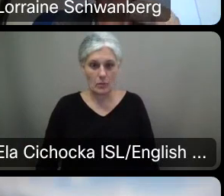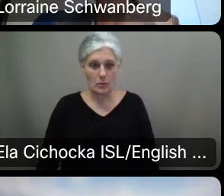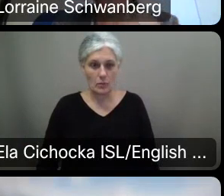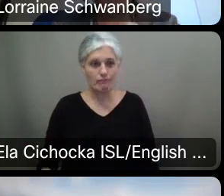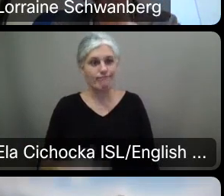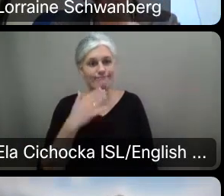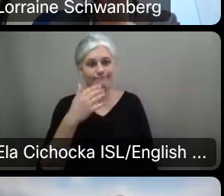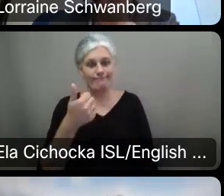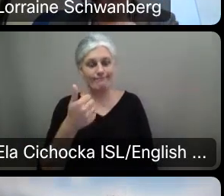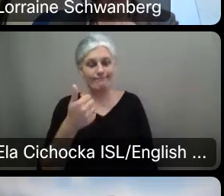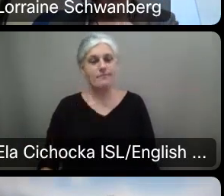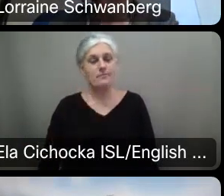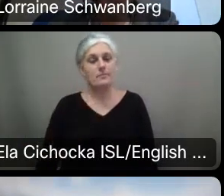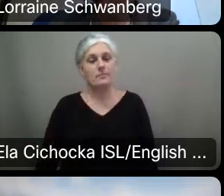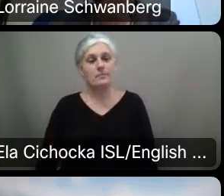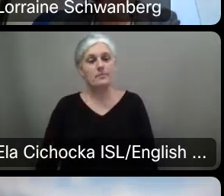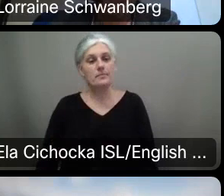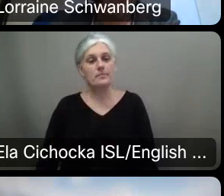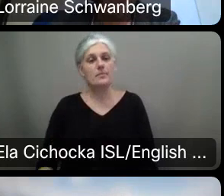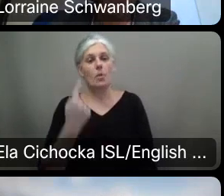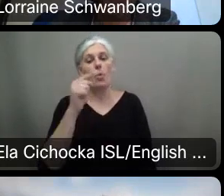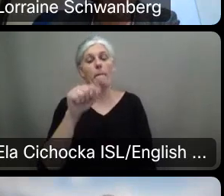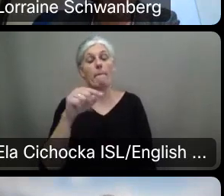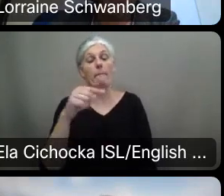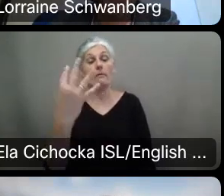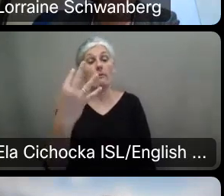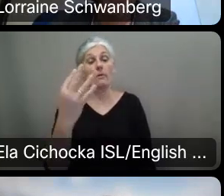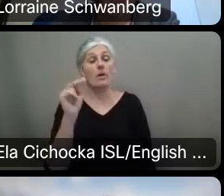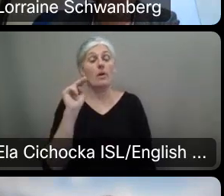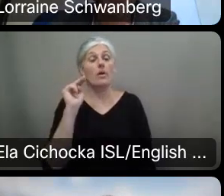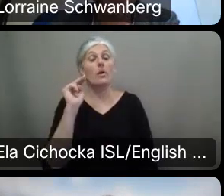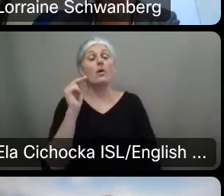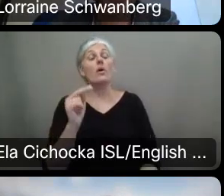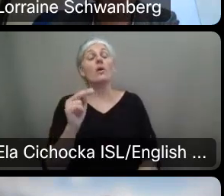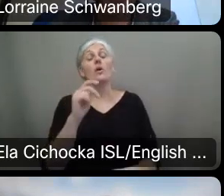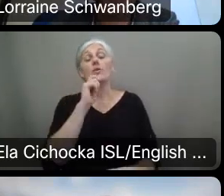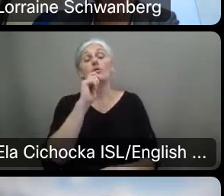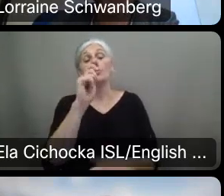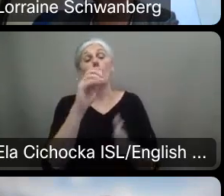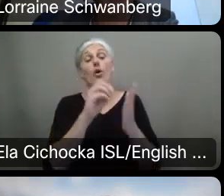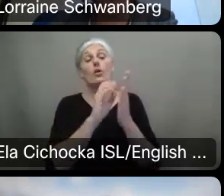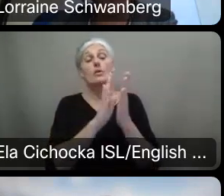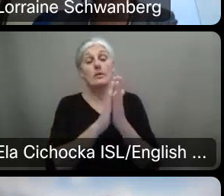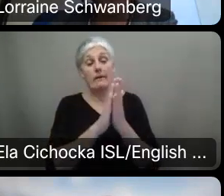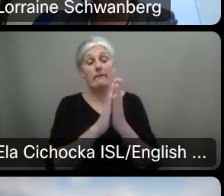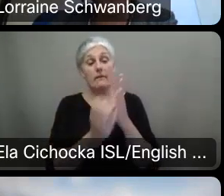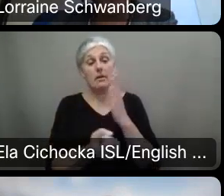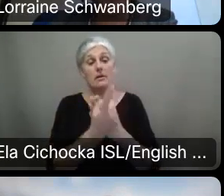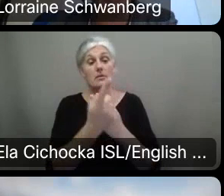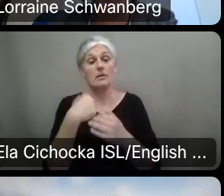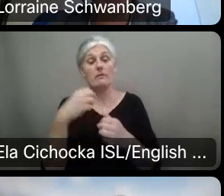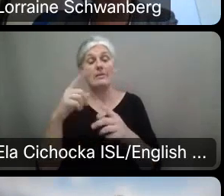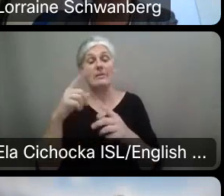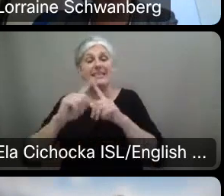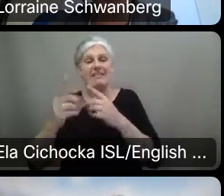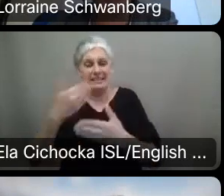Thank you. So the 1.4 notifiable incident is where there's an unintended retention of a foreign object